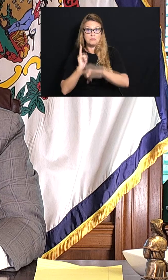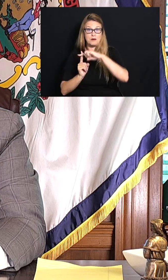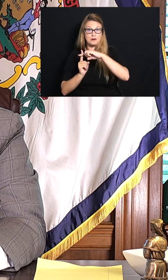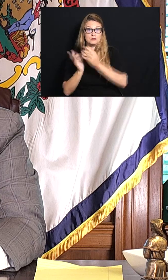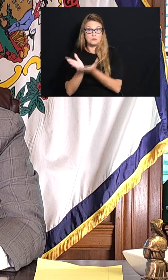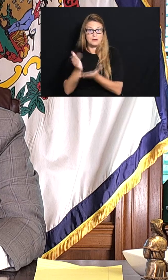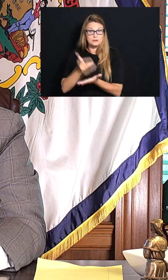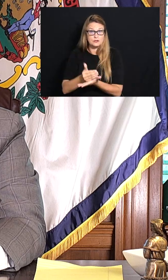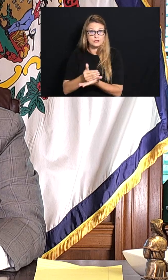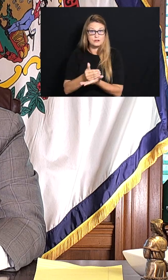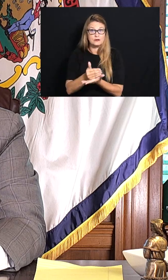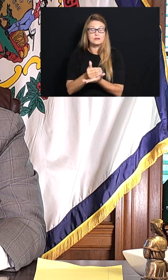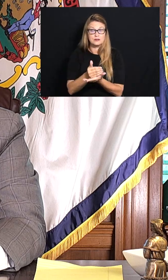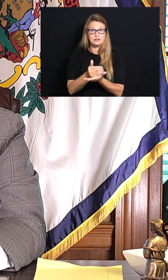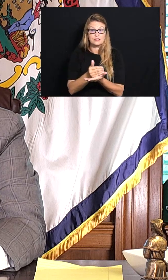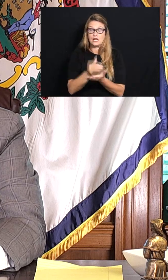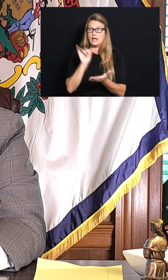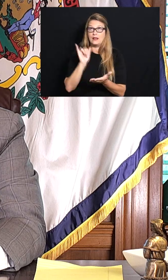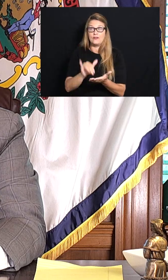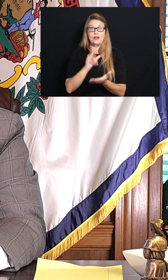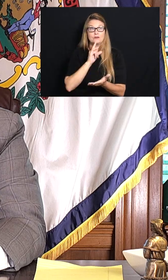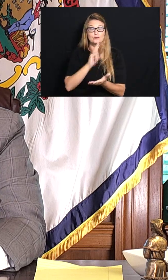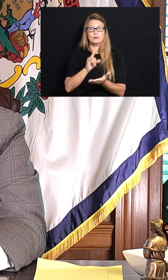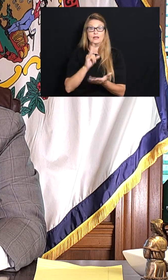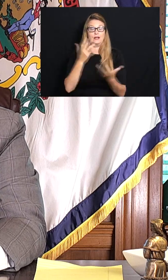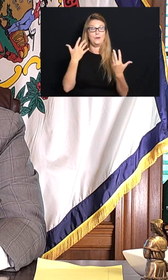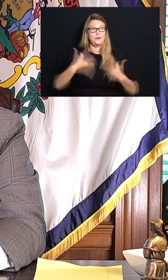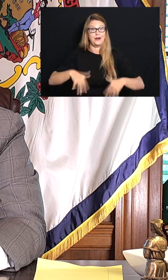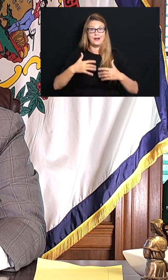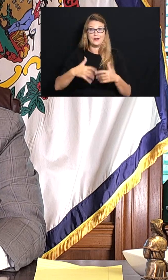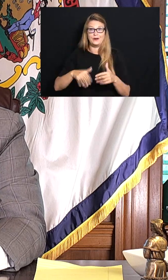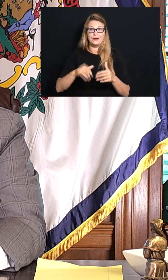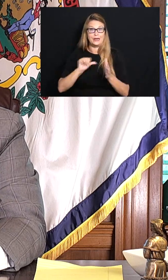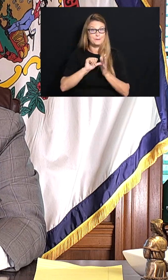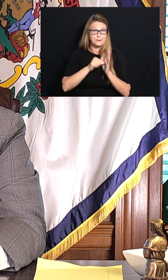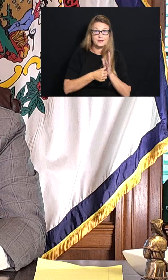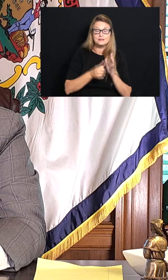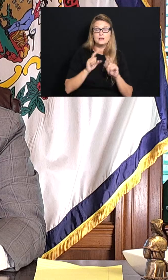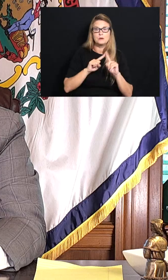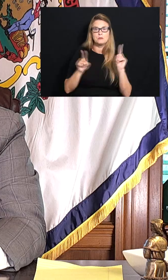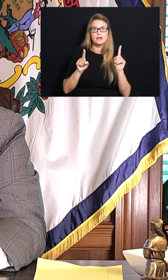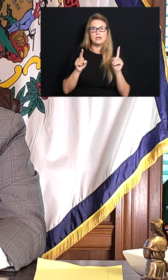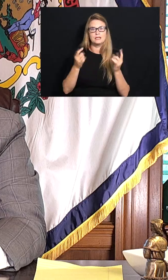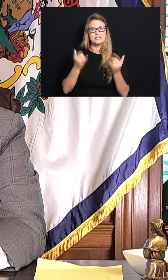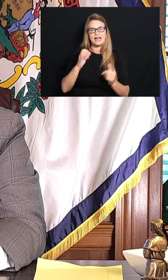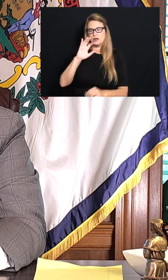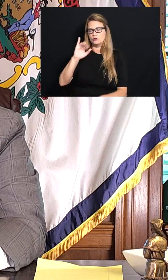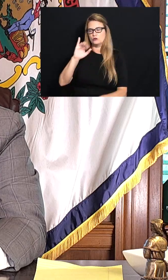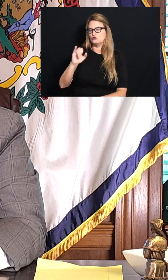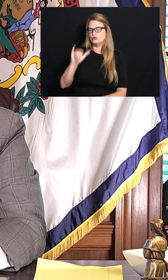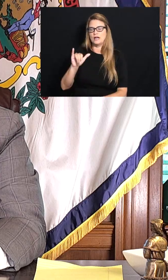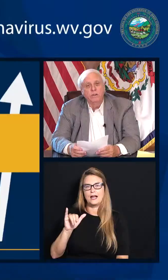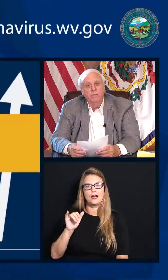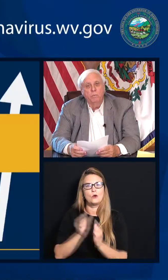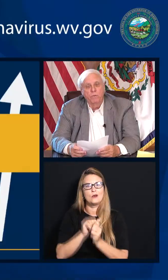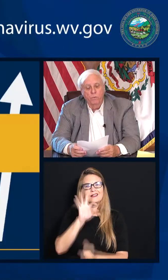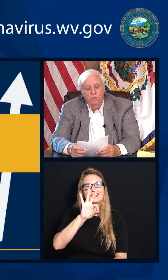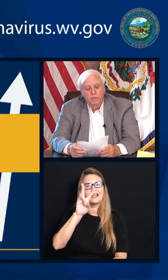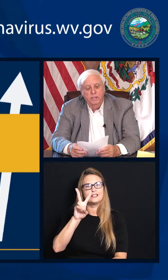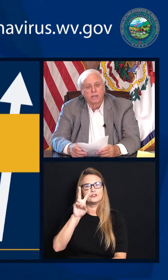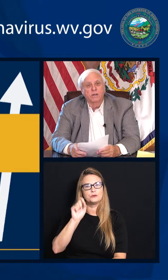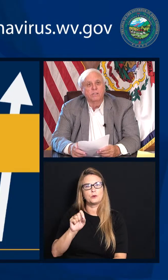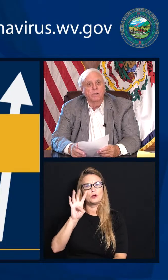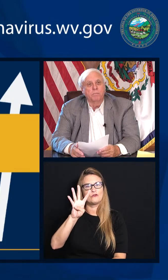beyond anybody's wildest dreams. But with all that, we just started July off with a